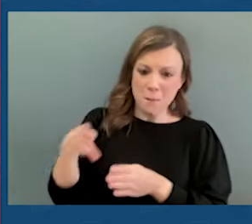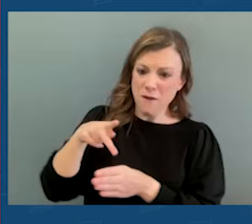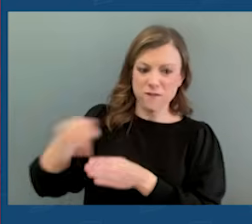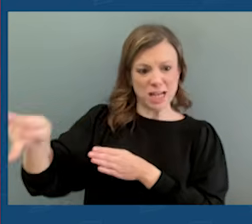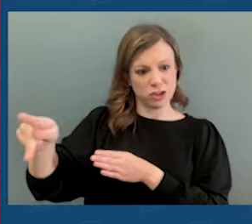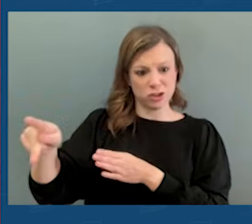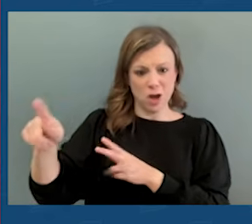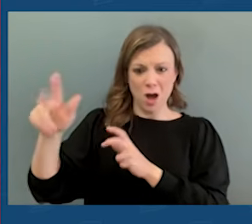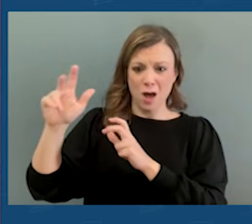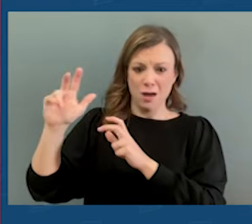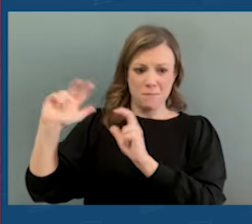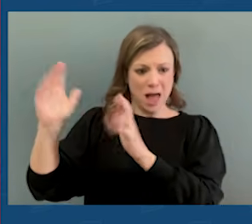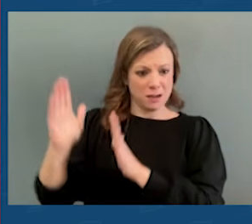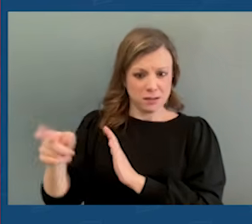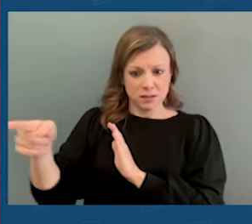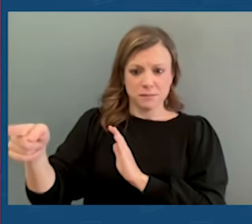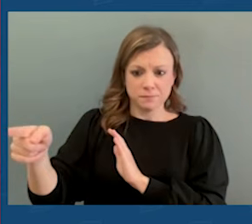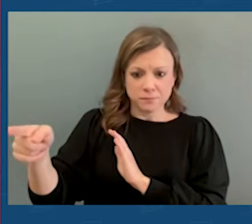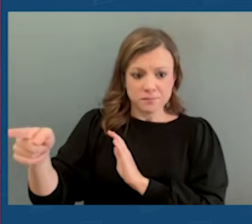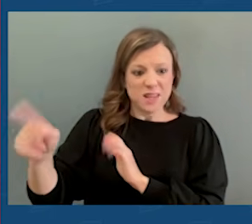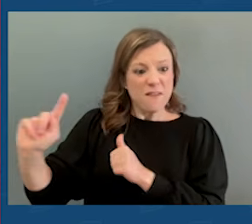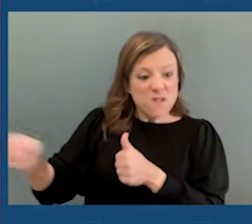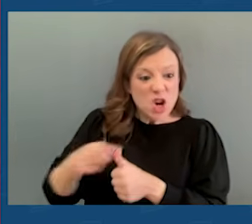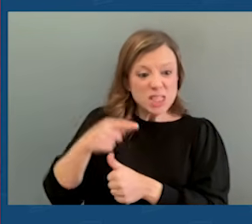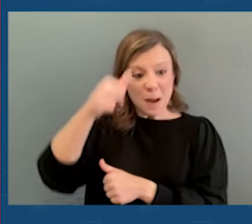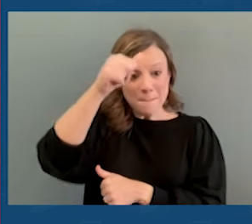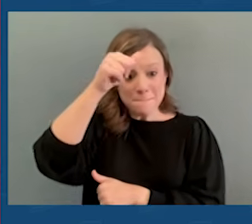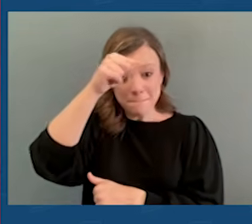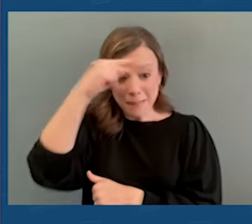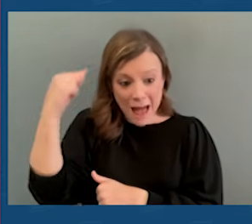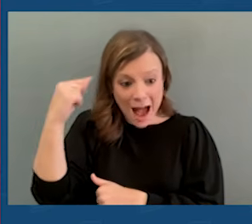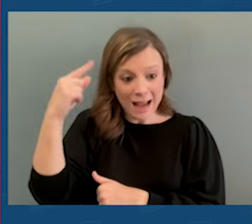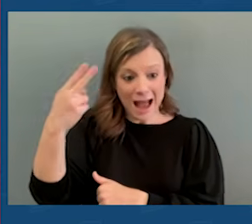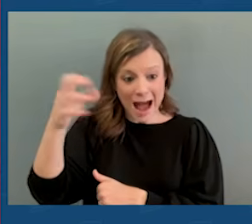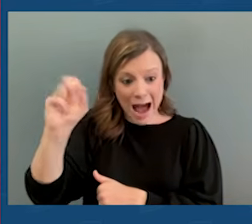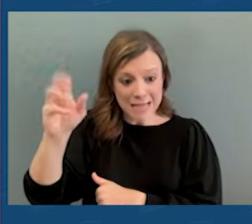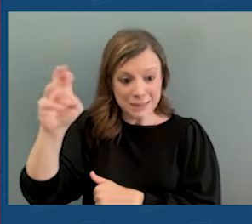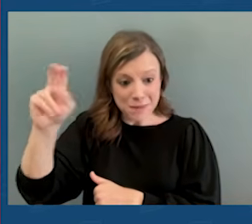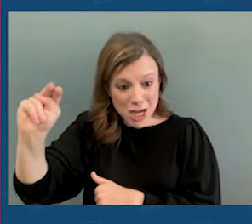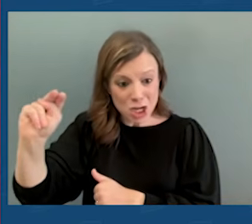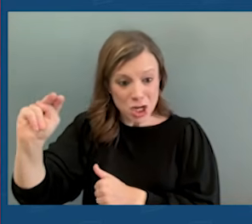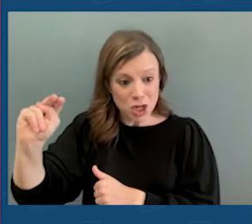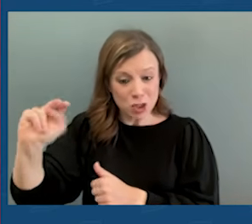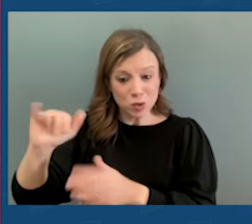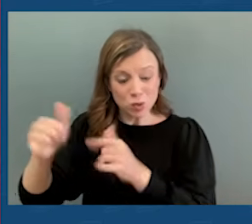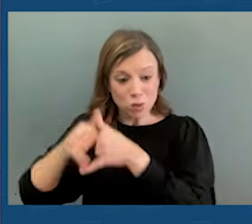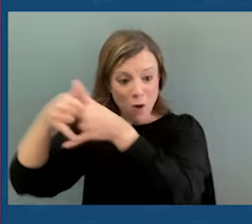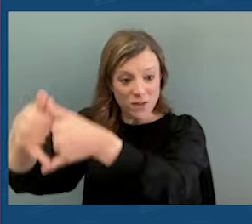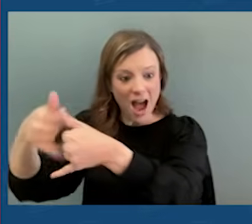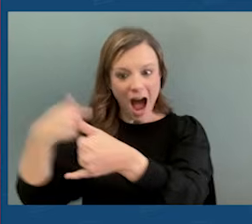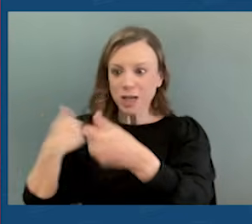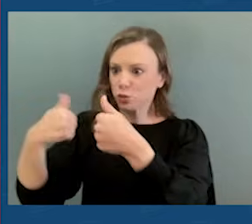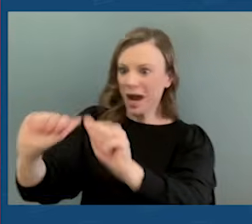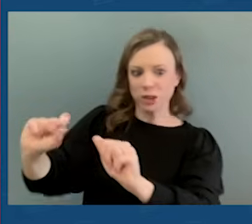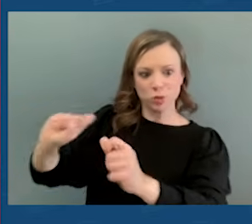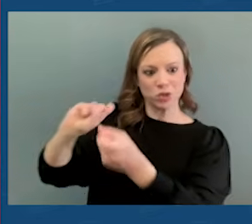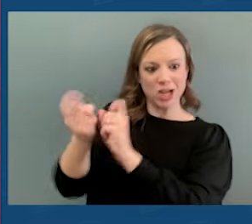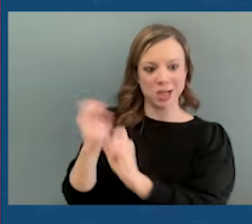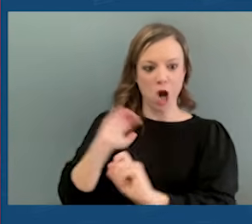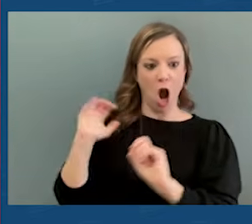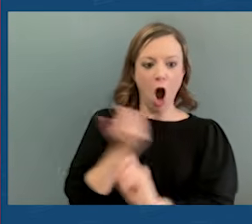on our campus, the first black Heisman Trophy winner. I tried to change that and get the stadium named after Ernie Davis when I was a